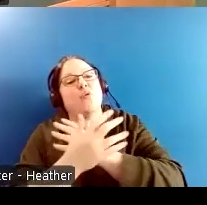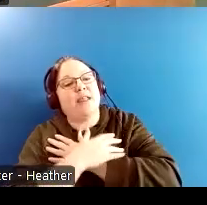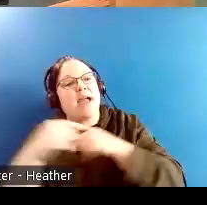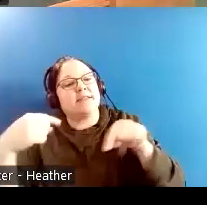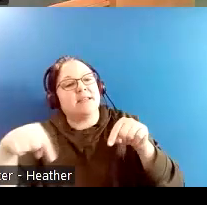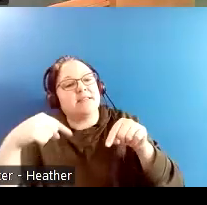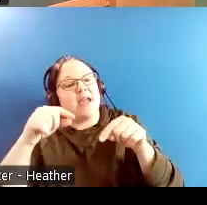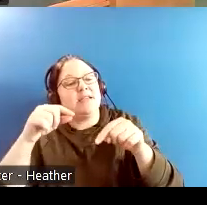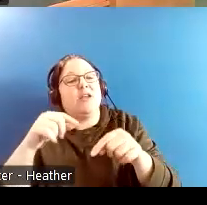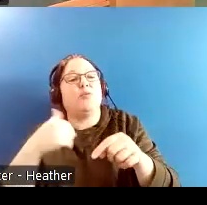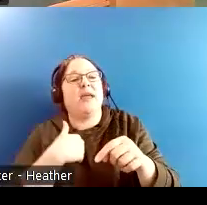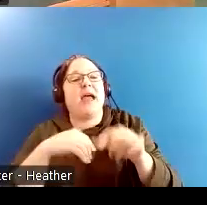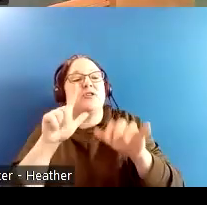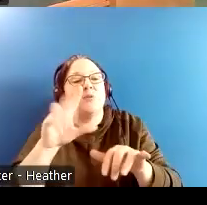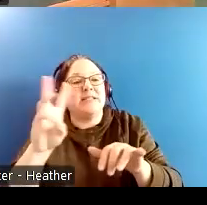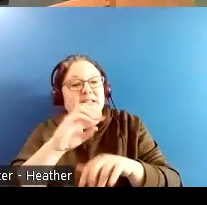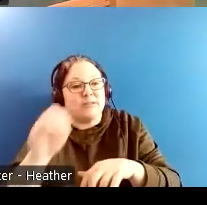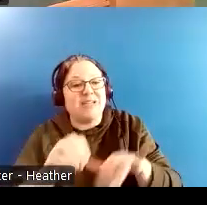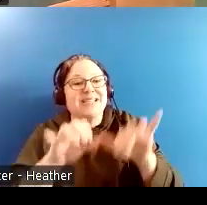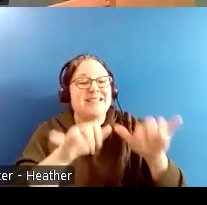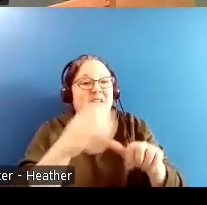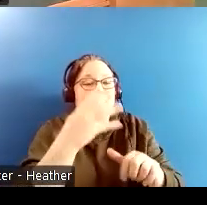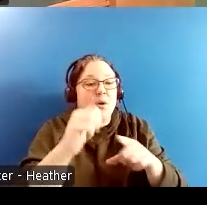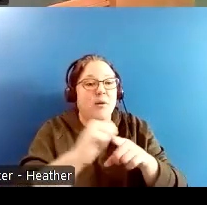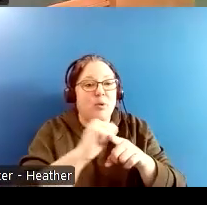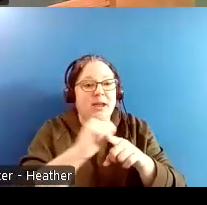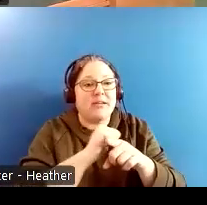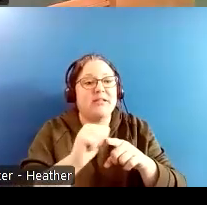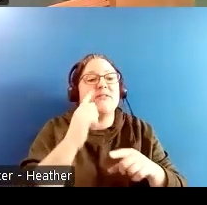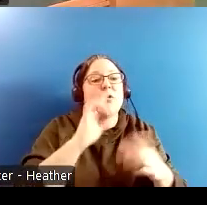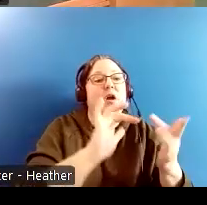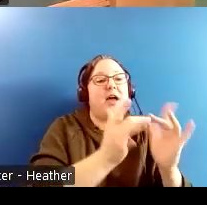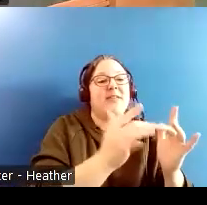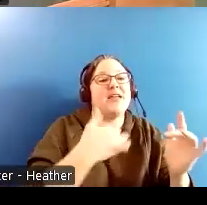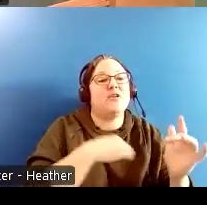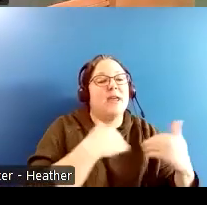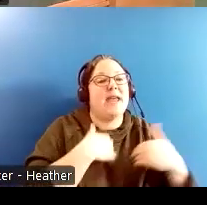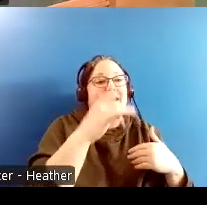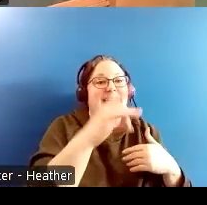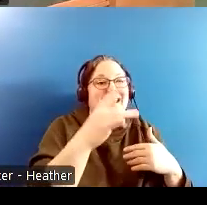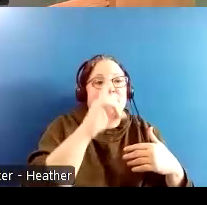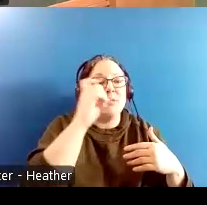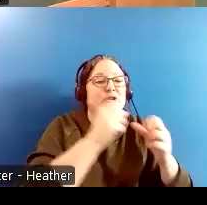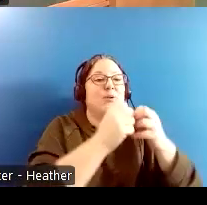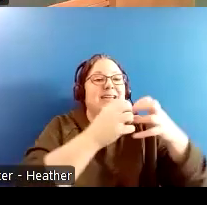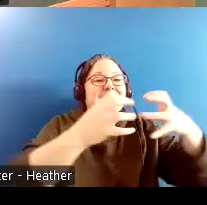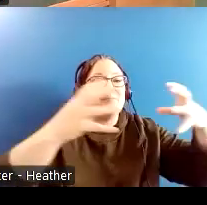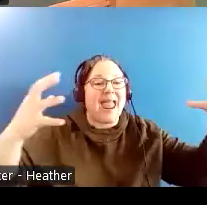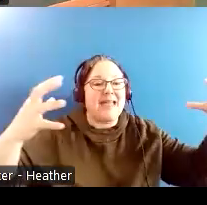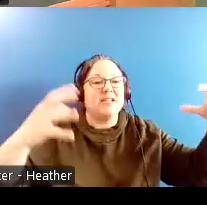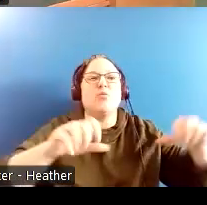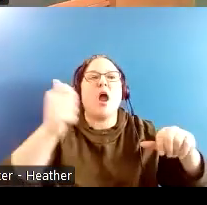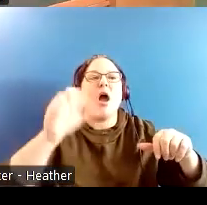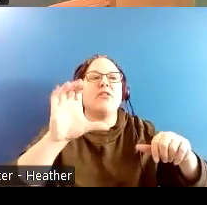at the same 4 practices, and in an online treatment trial, we did 18. I think because we expanded and we were more in other counties